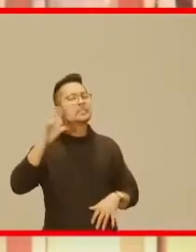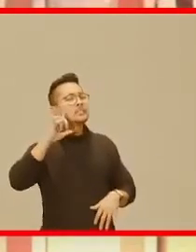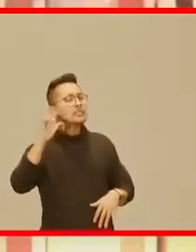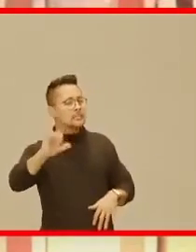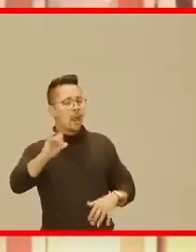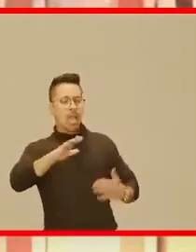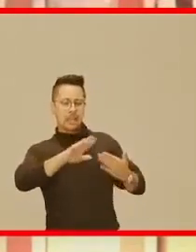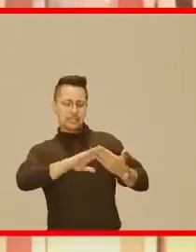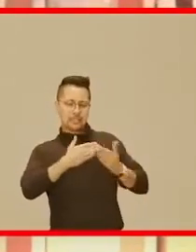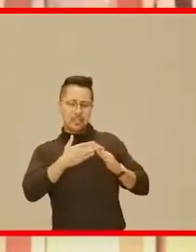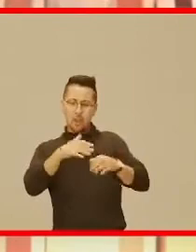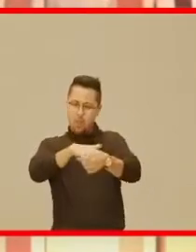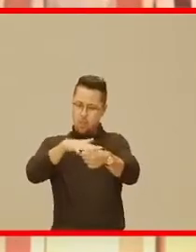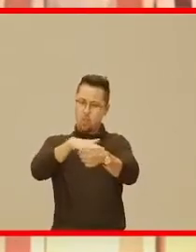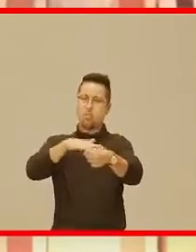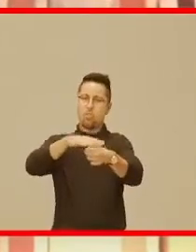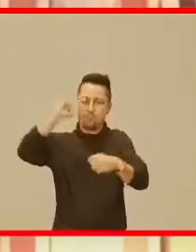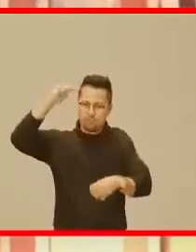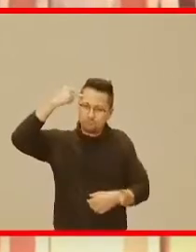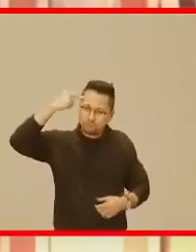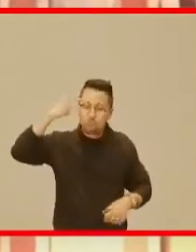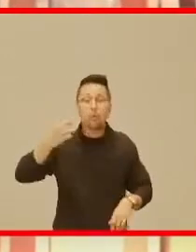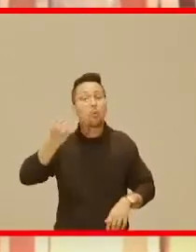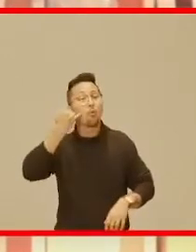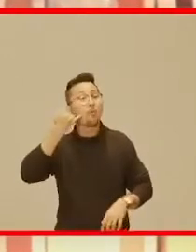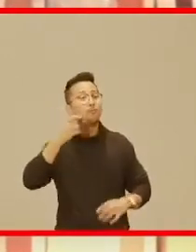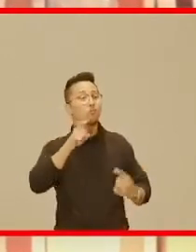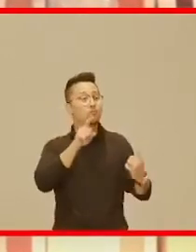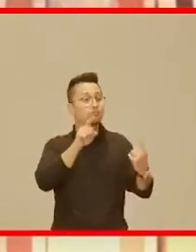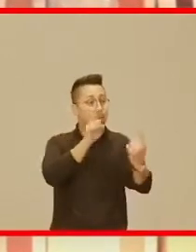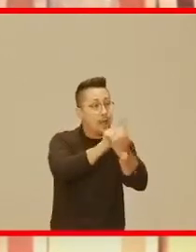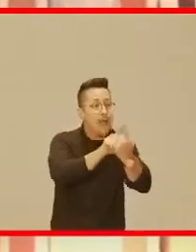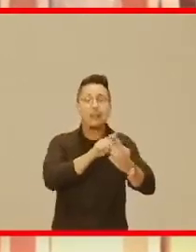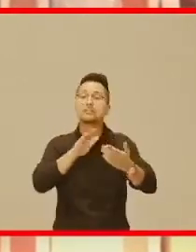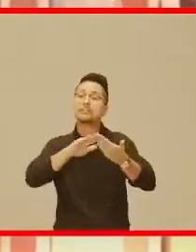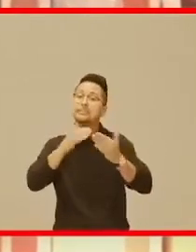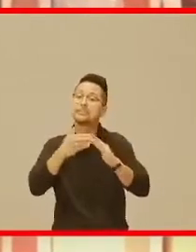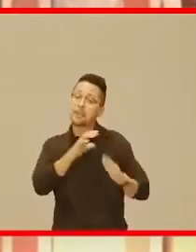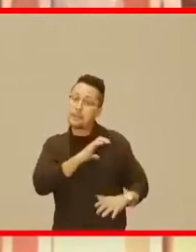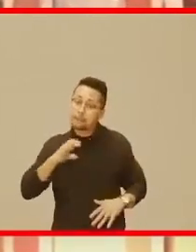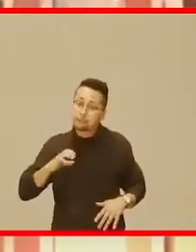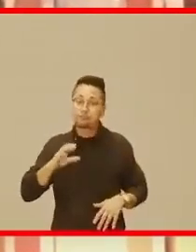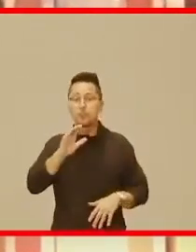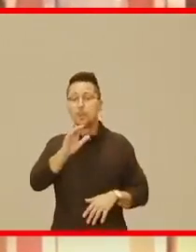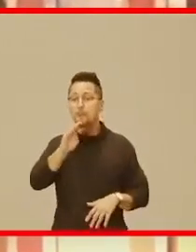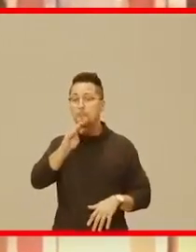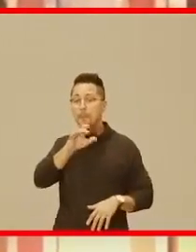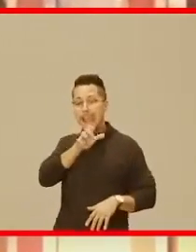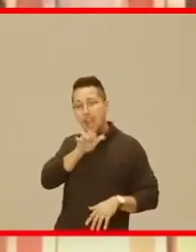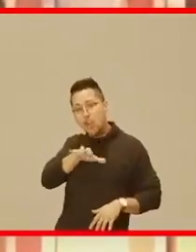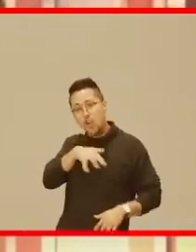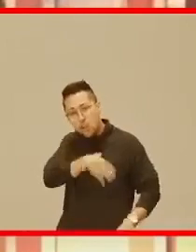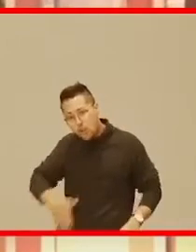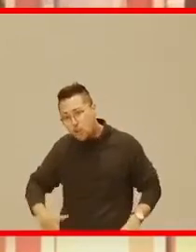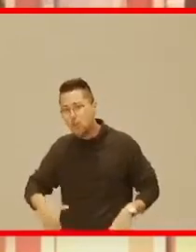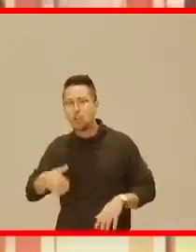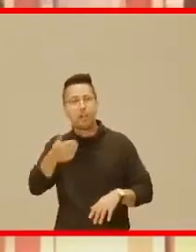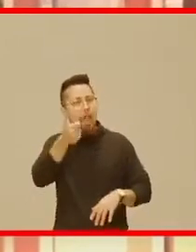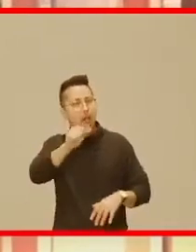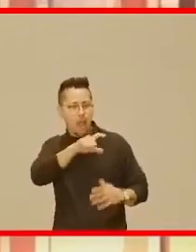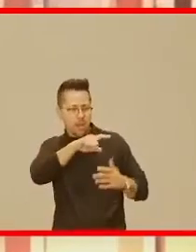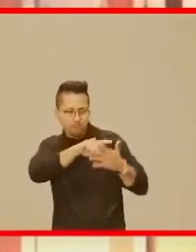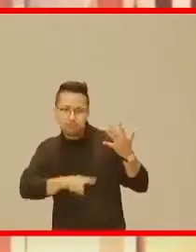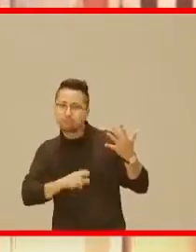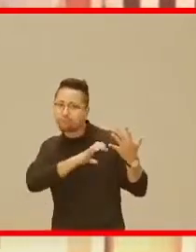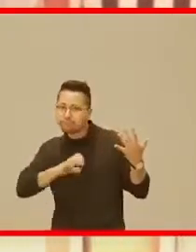local government issue. And so getting to know your city commissioner, your mayor, any of your county commissioners, that would be a question